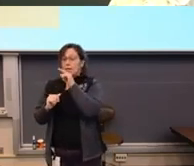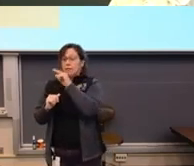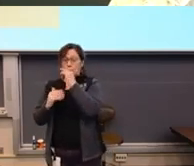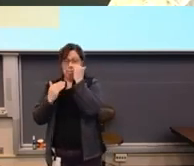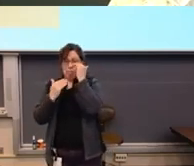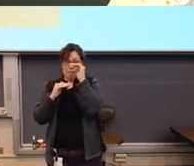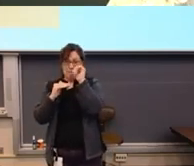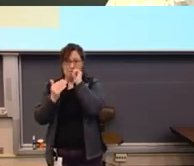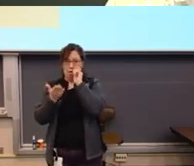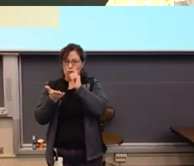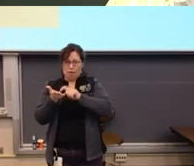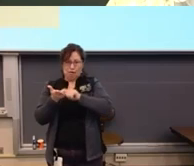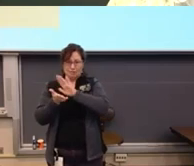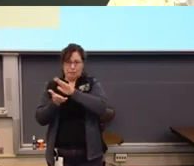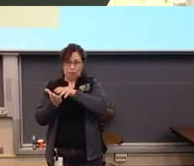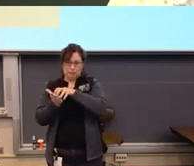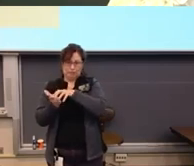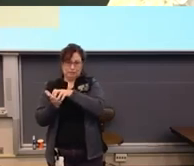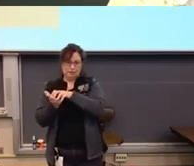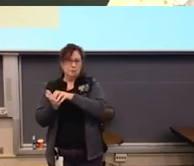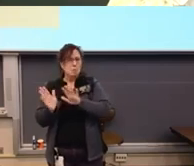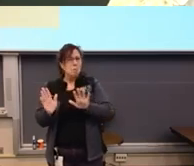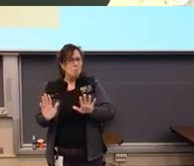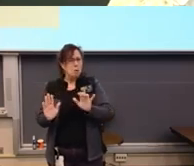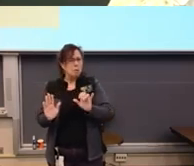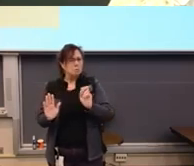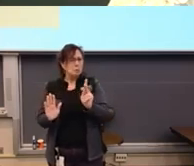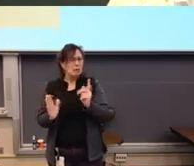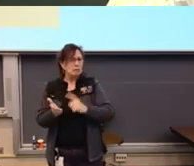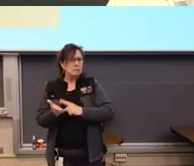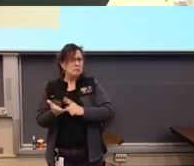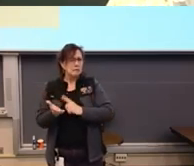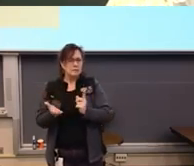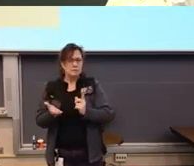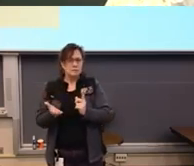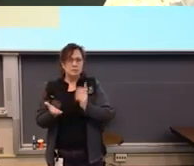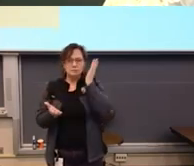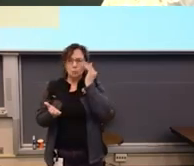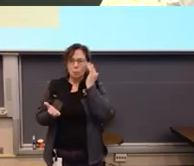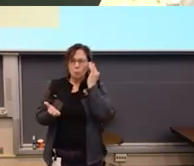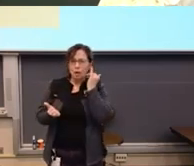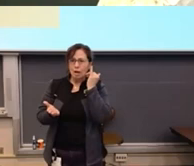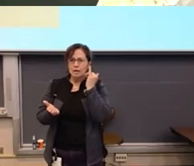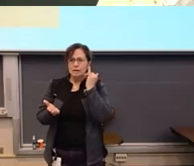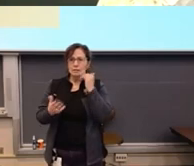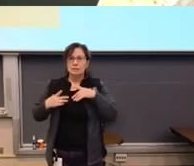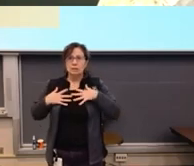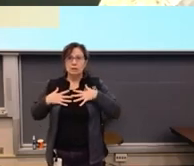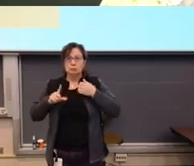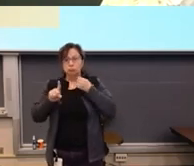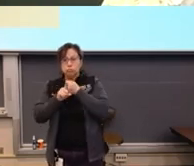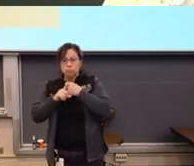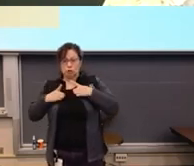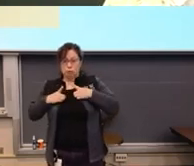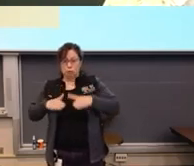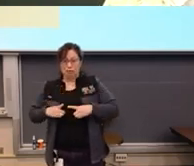their deficits, sometimes that's okay because they're less prone to depression. They're not